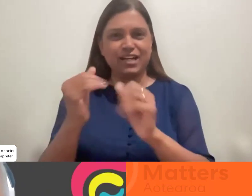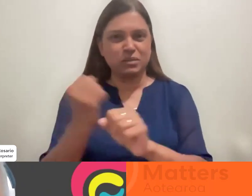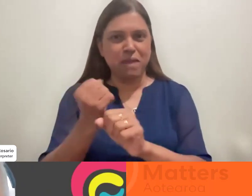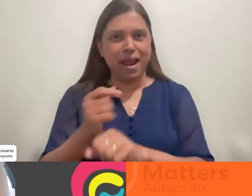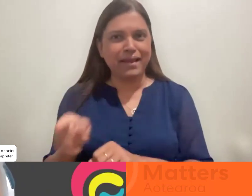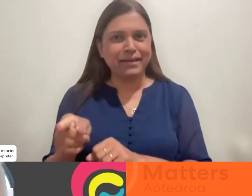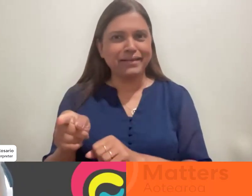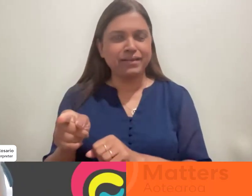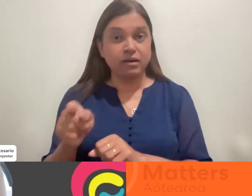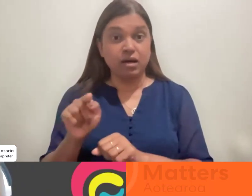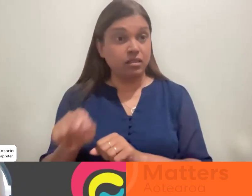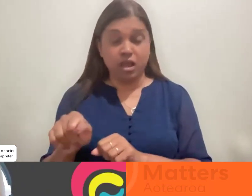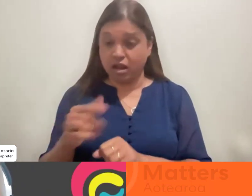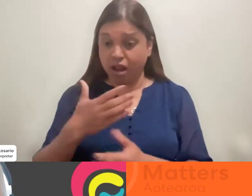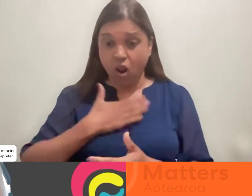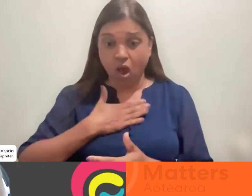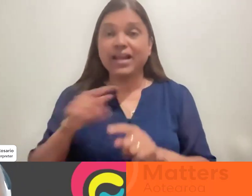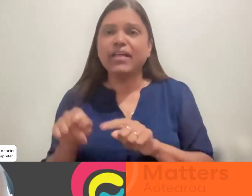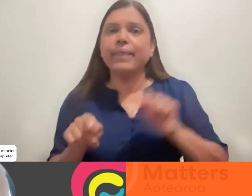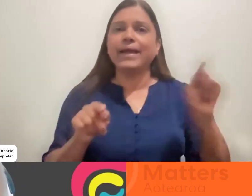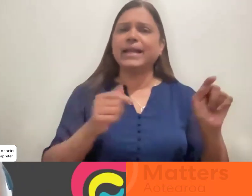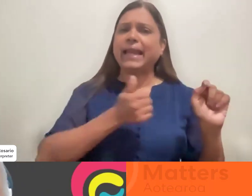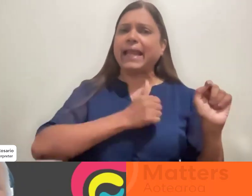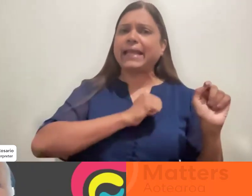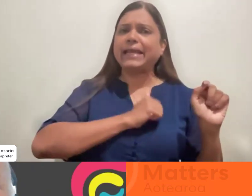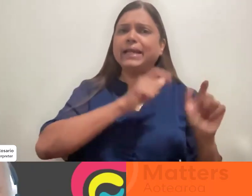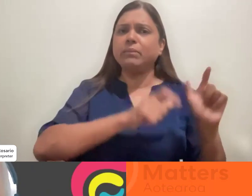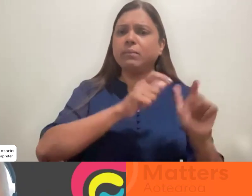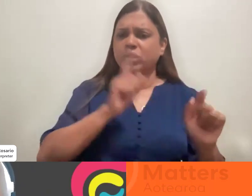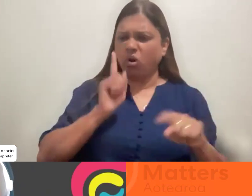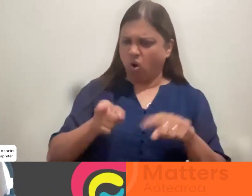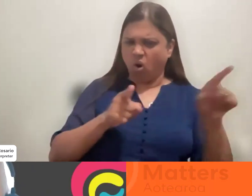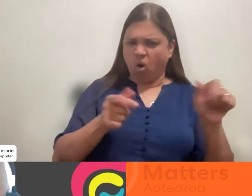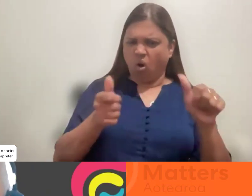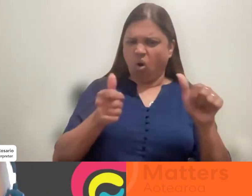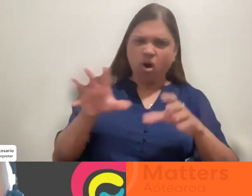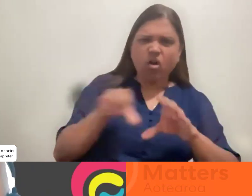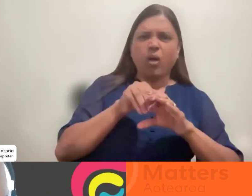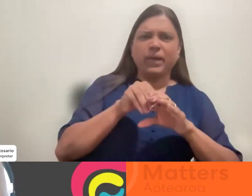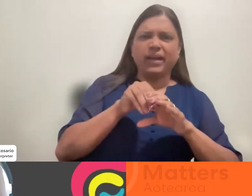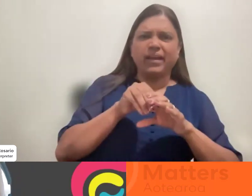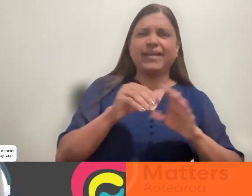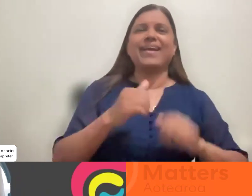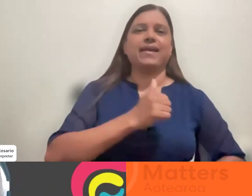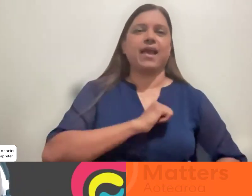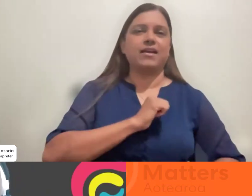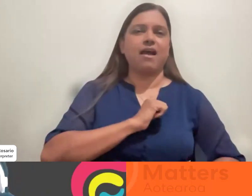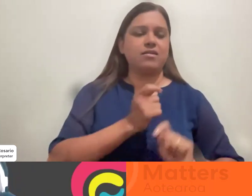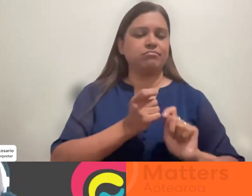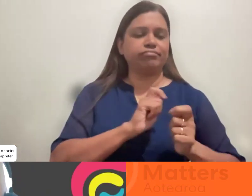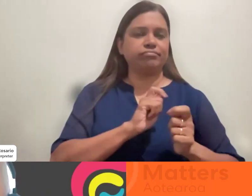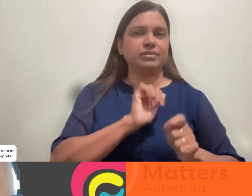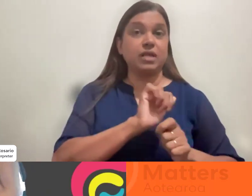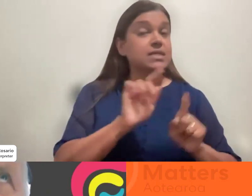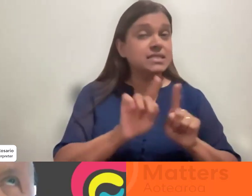impressed that even the Canadians also did the same thing as well. So in Canada, they have the same standard, the same wording,